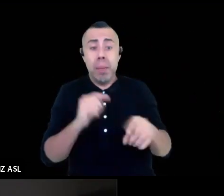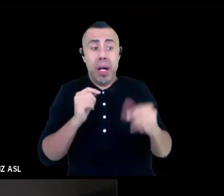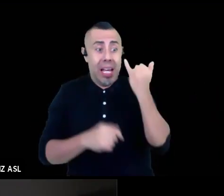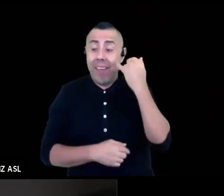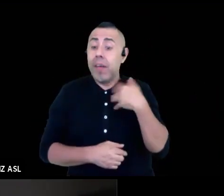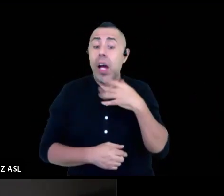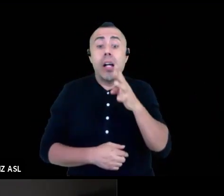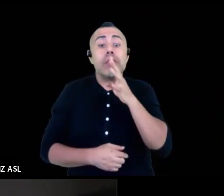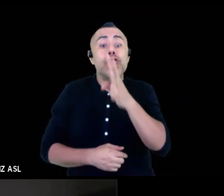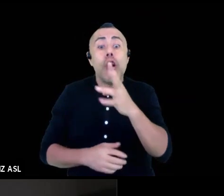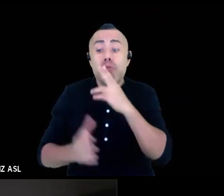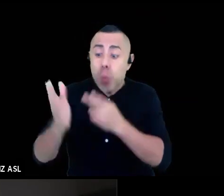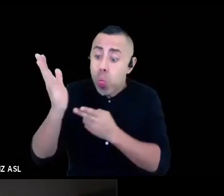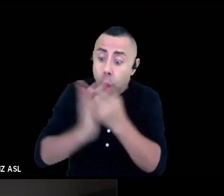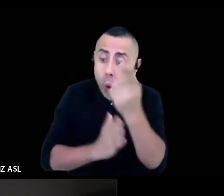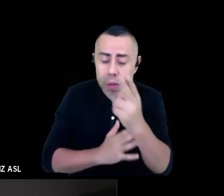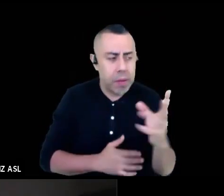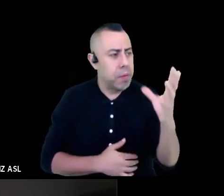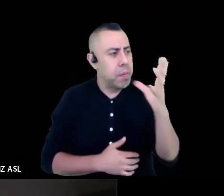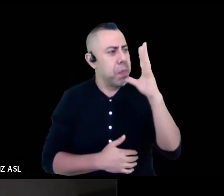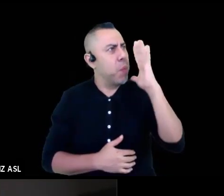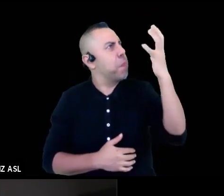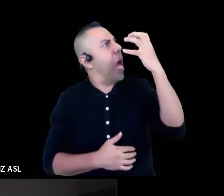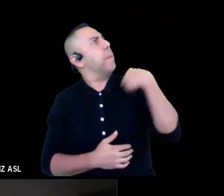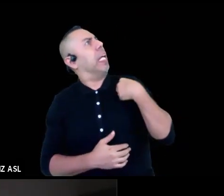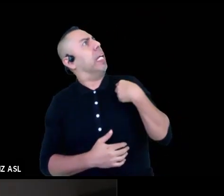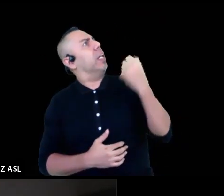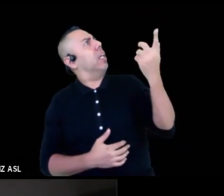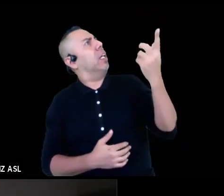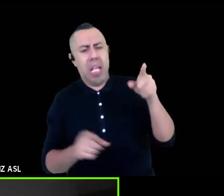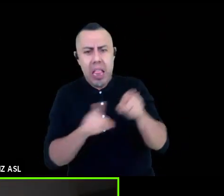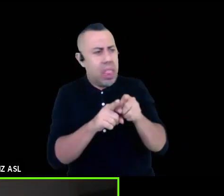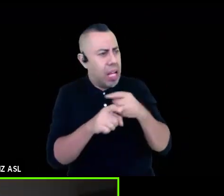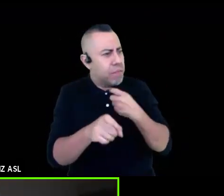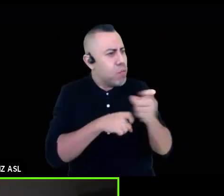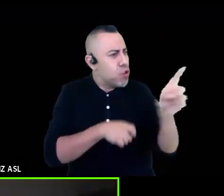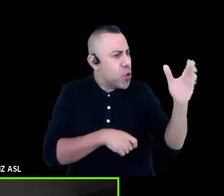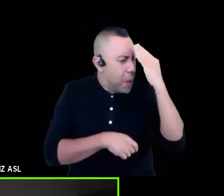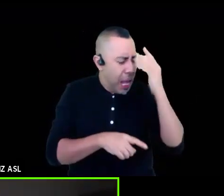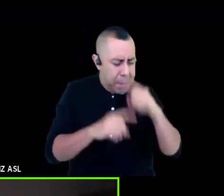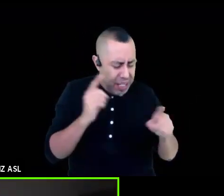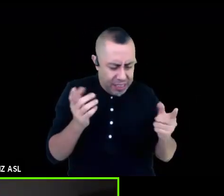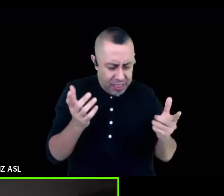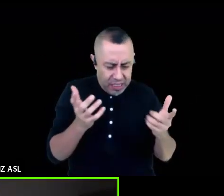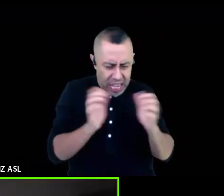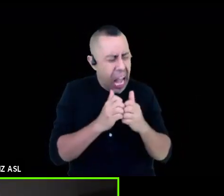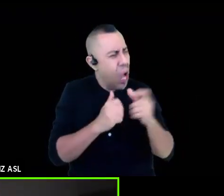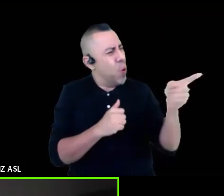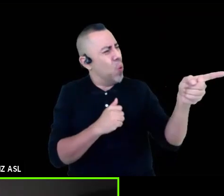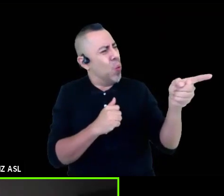was corrupting you. But how could you stay so... what?